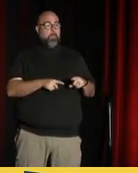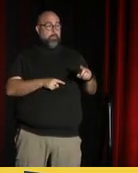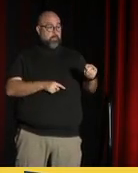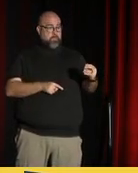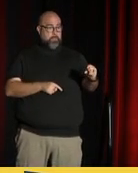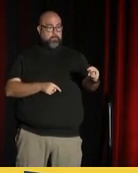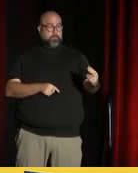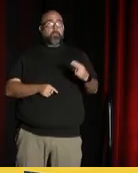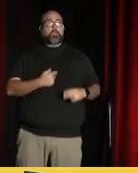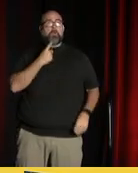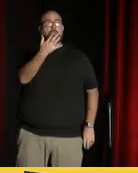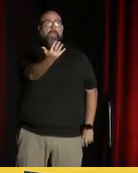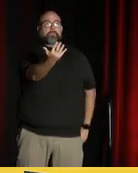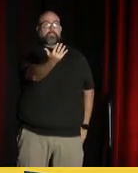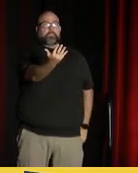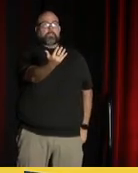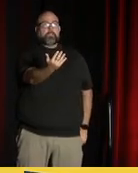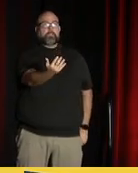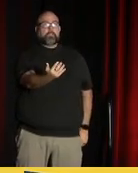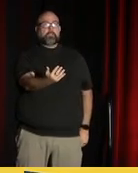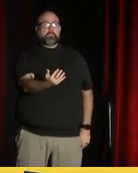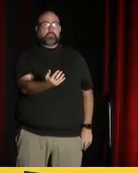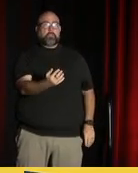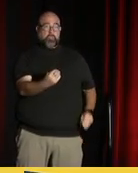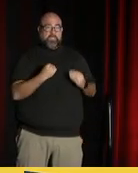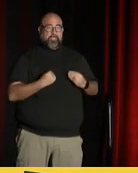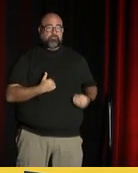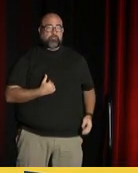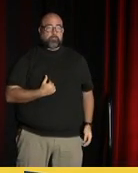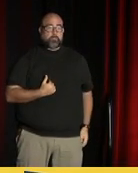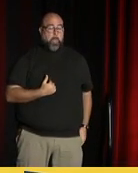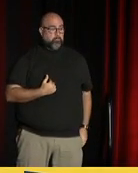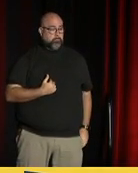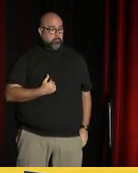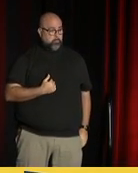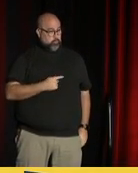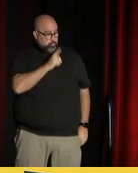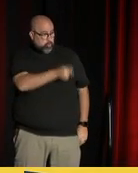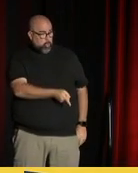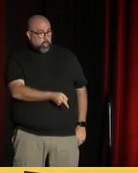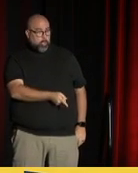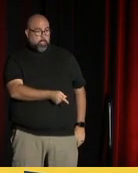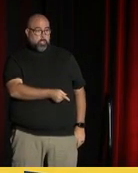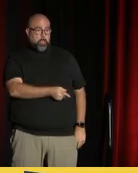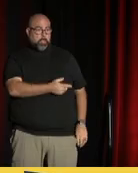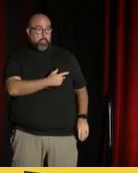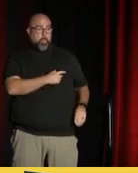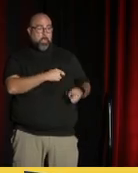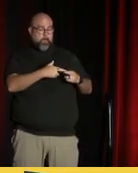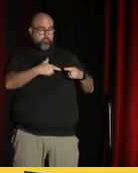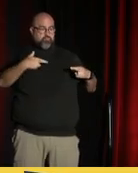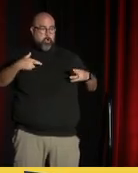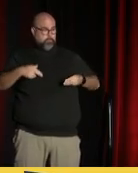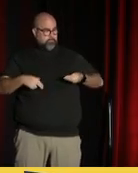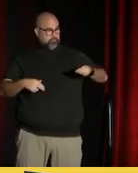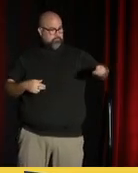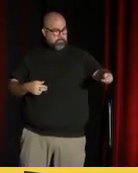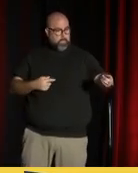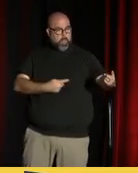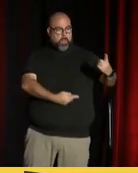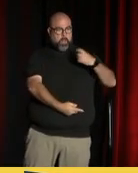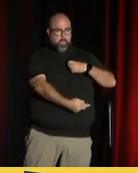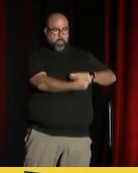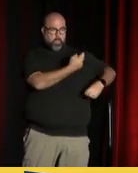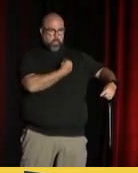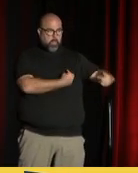at me and he said, wait, can I learn that? I said, sure. So I gave Thomas a piece of rope and he started asking me